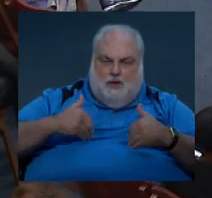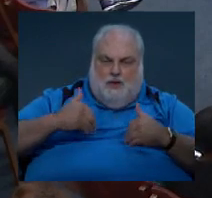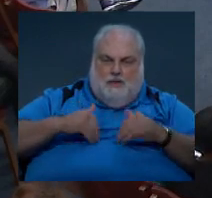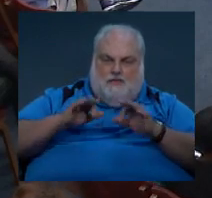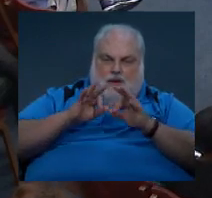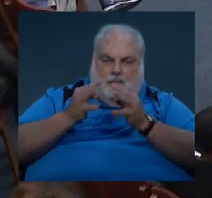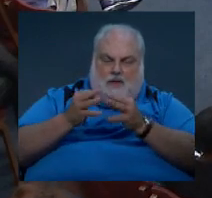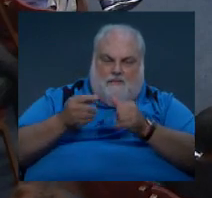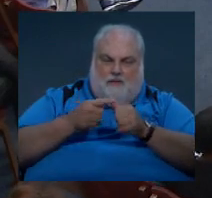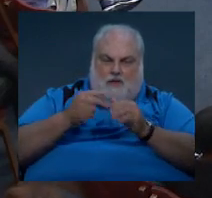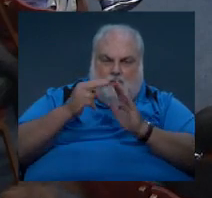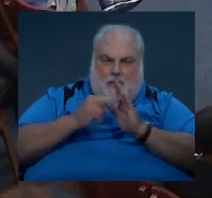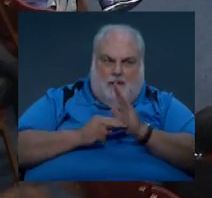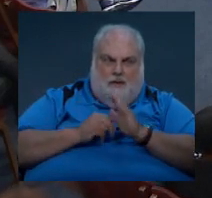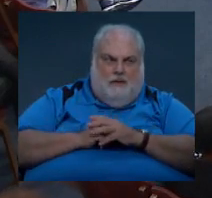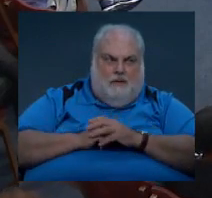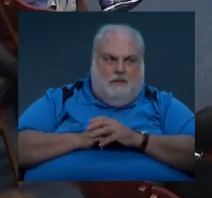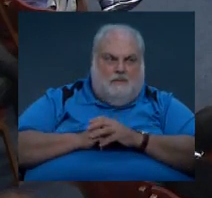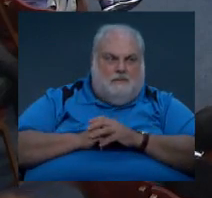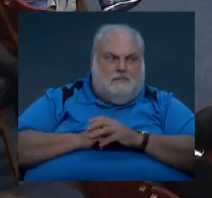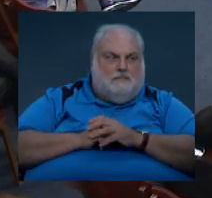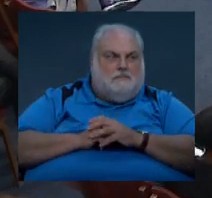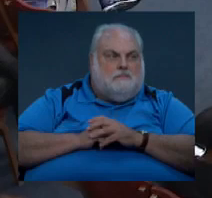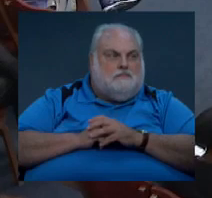first reading.